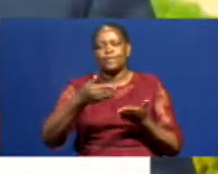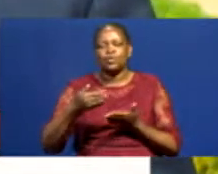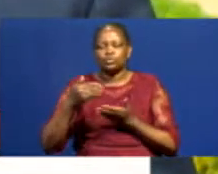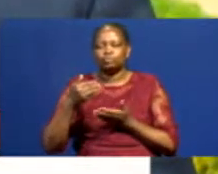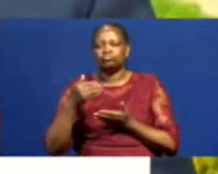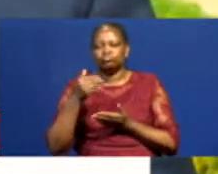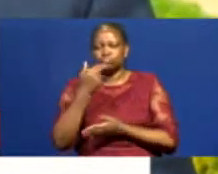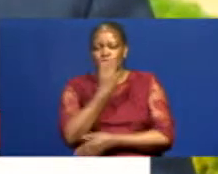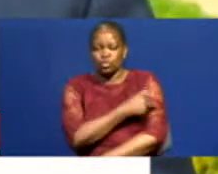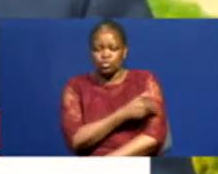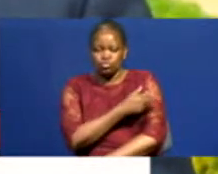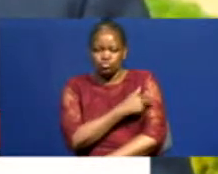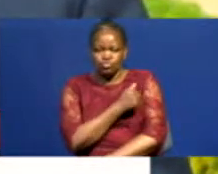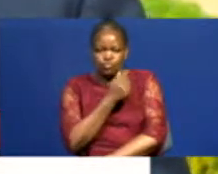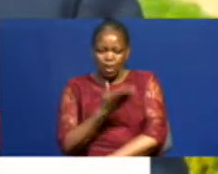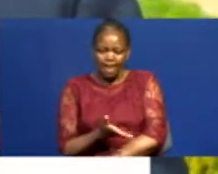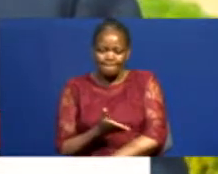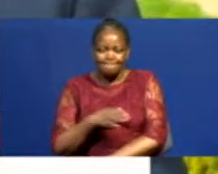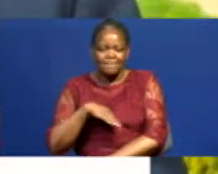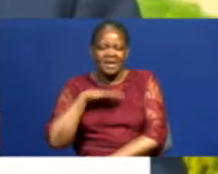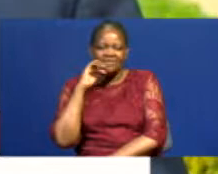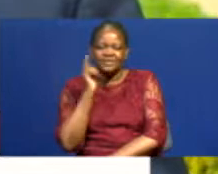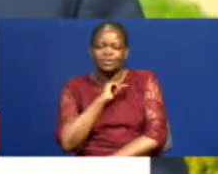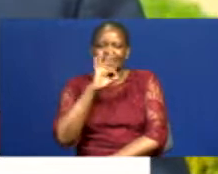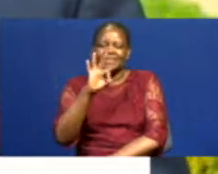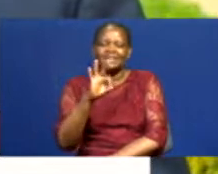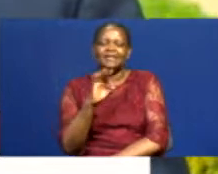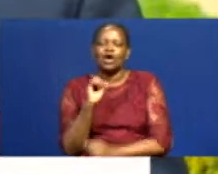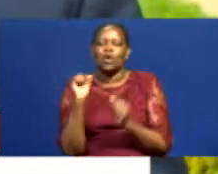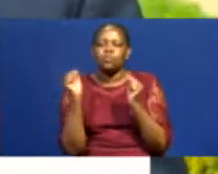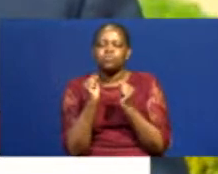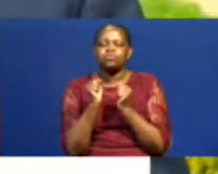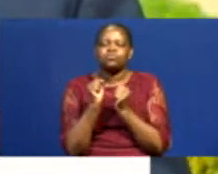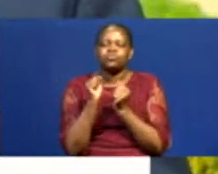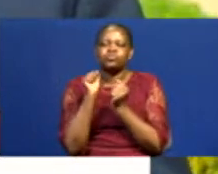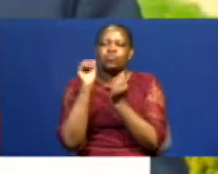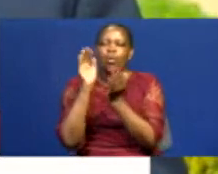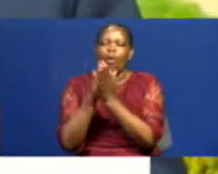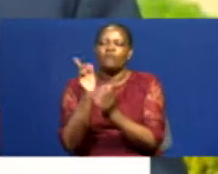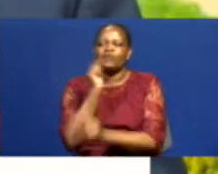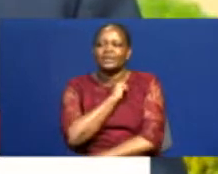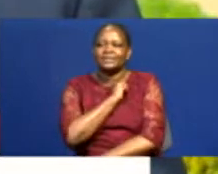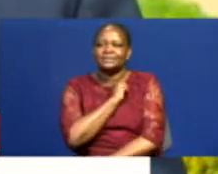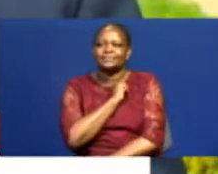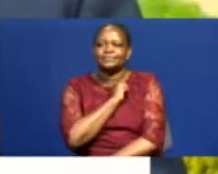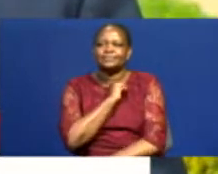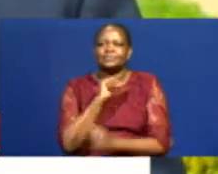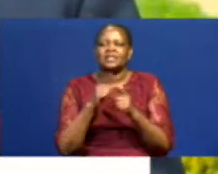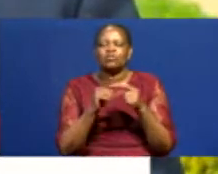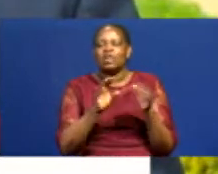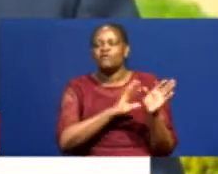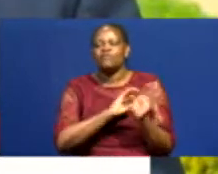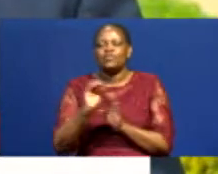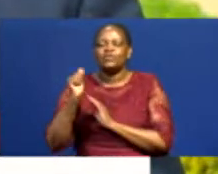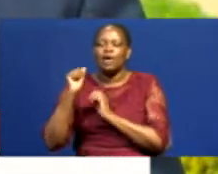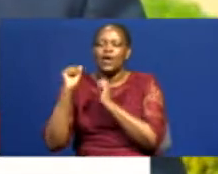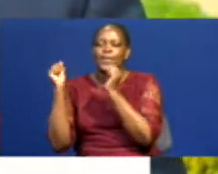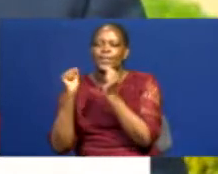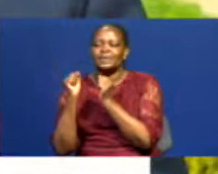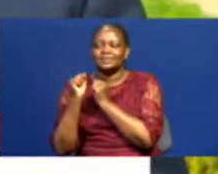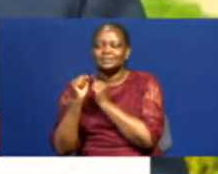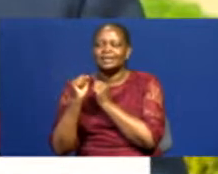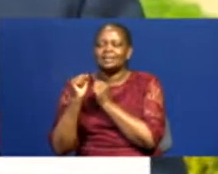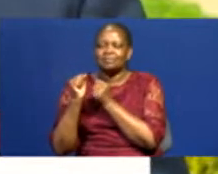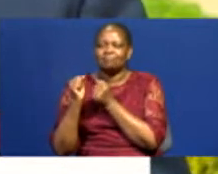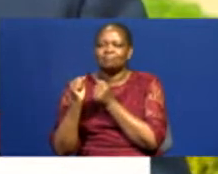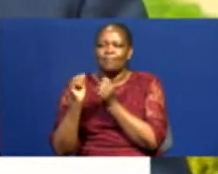kwa mochari yetu. Lakini kuna wengine walipelekwa kwa mochari ya annex, ile wing ya